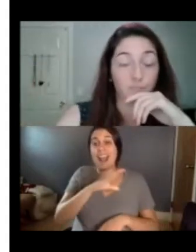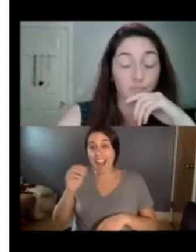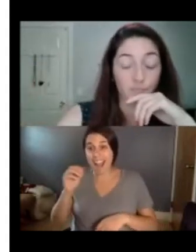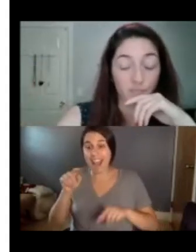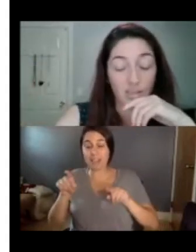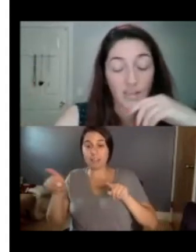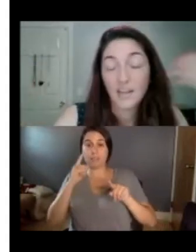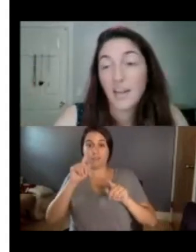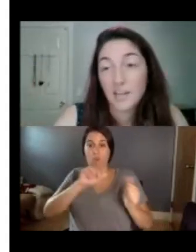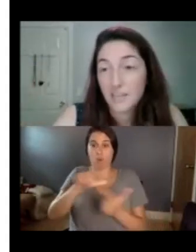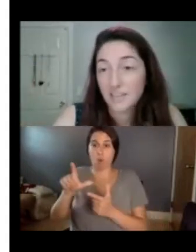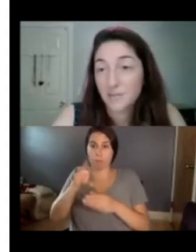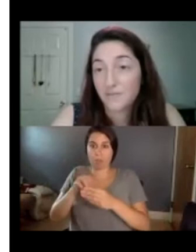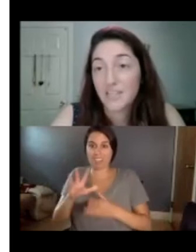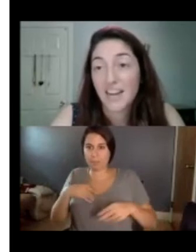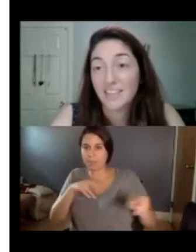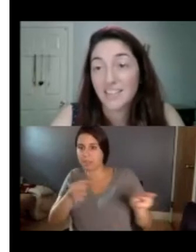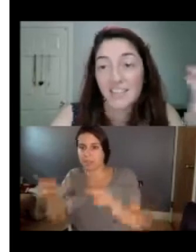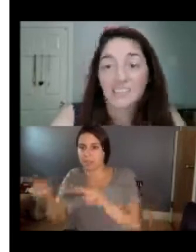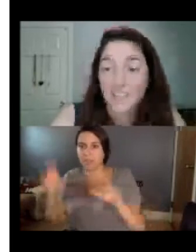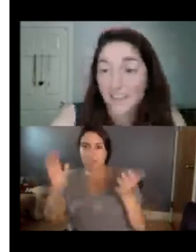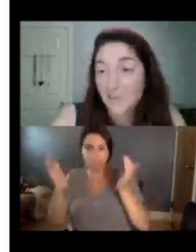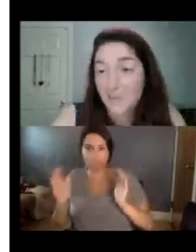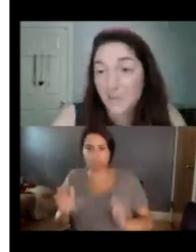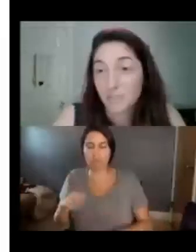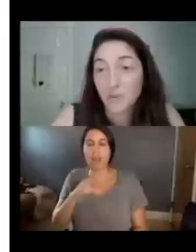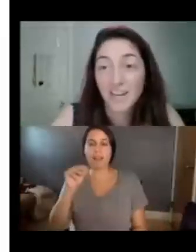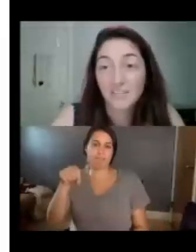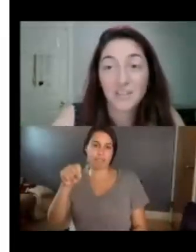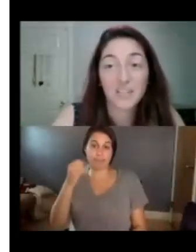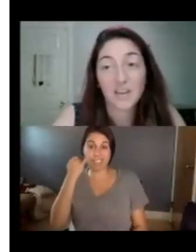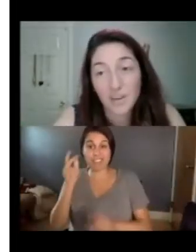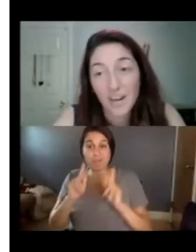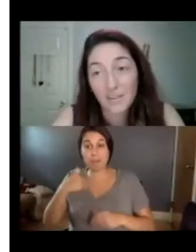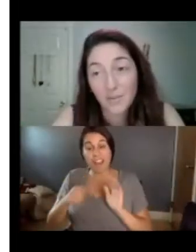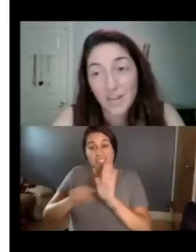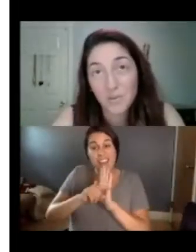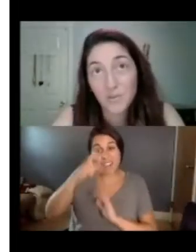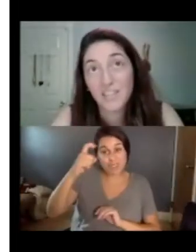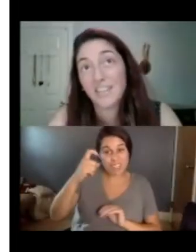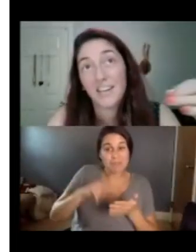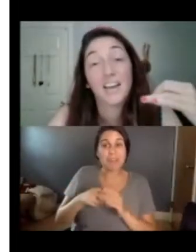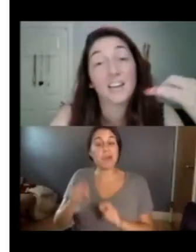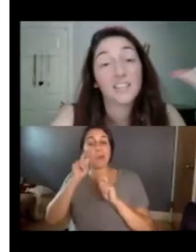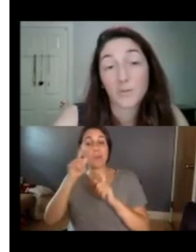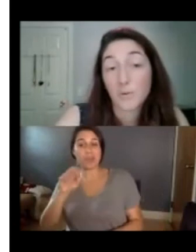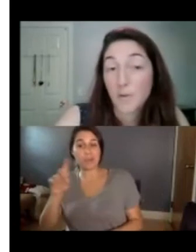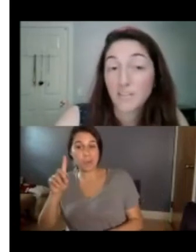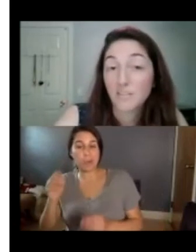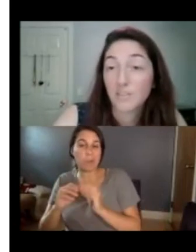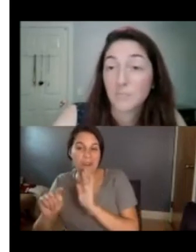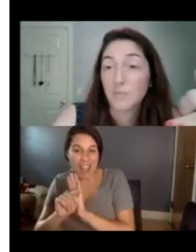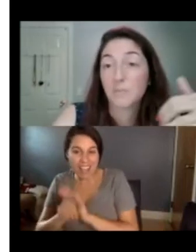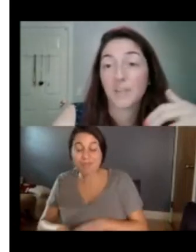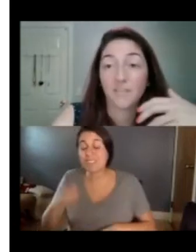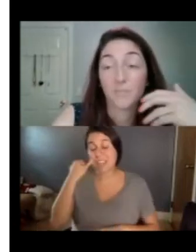two. And basically we see that, yes, on days when people have more negative dreams, they have more negative waking mood. And on days with more